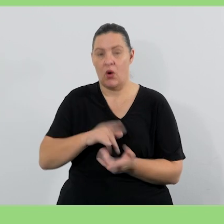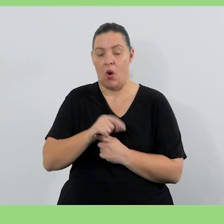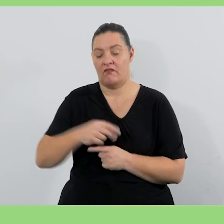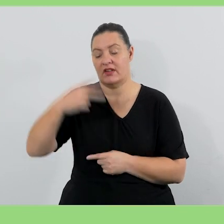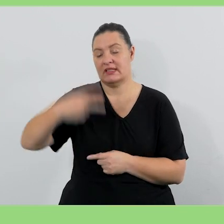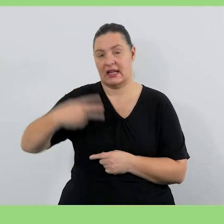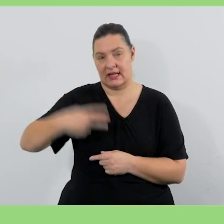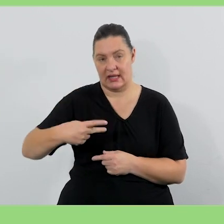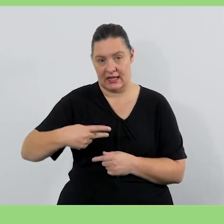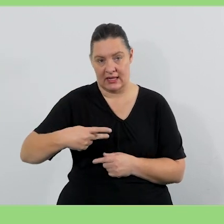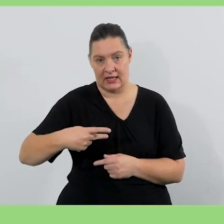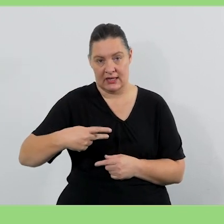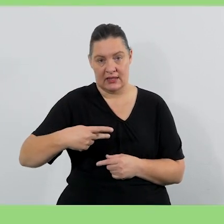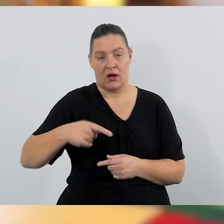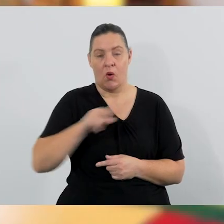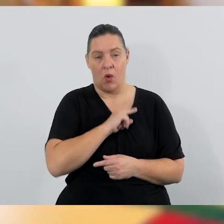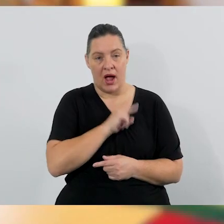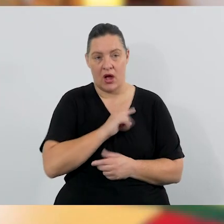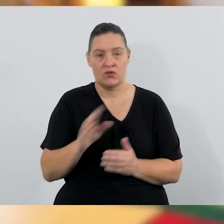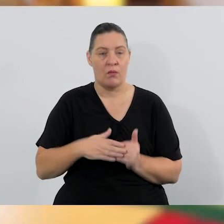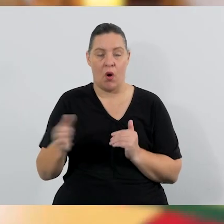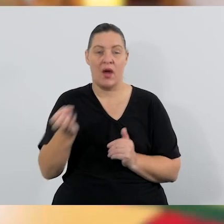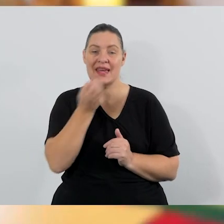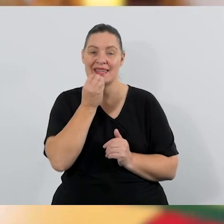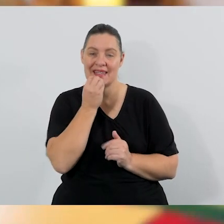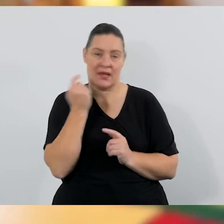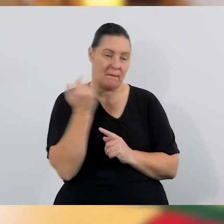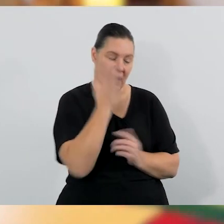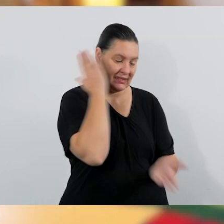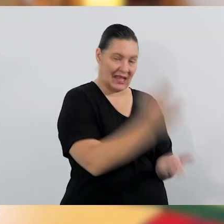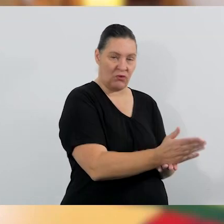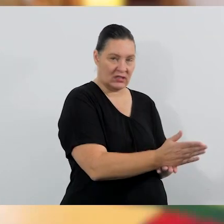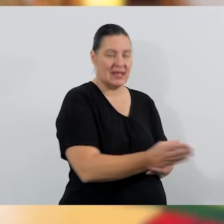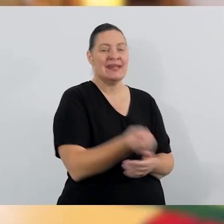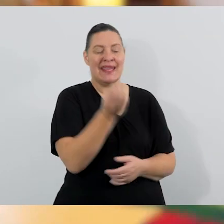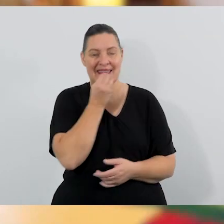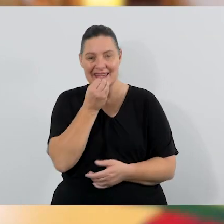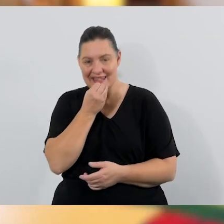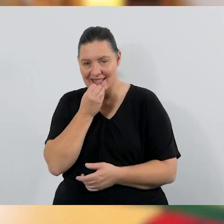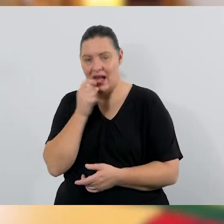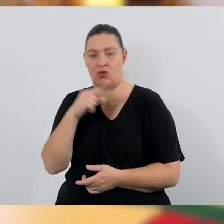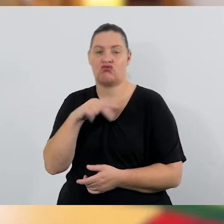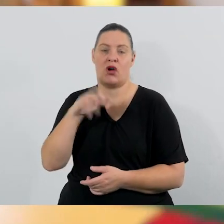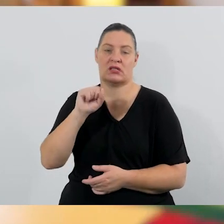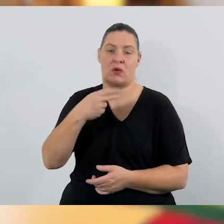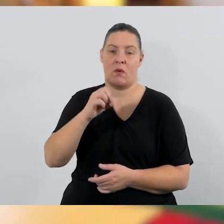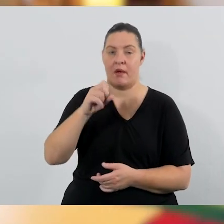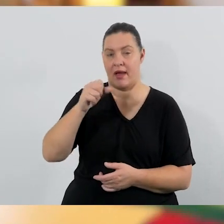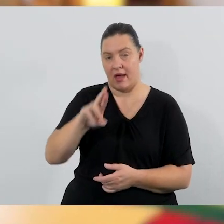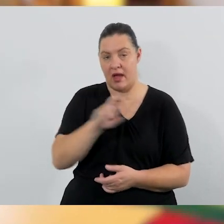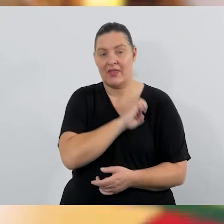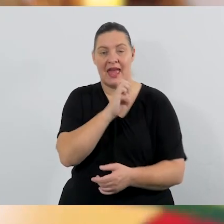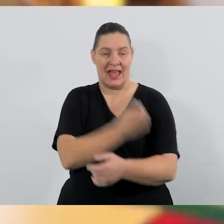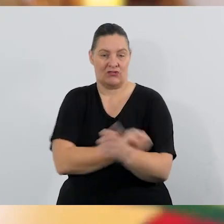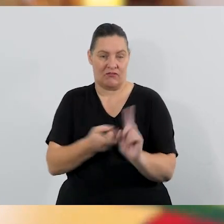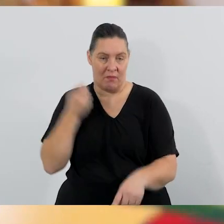position of our secondary consumer because it is no longer eating the plant directly. It is eating the grasshopper, which